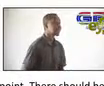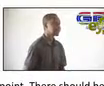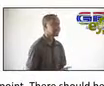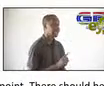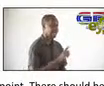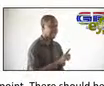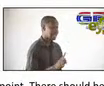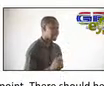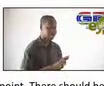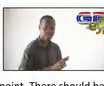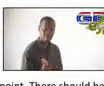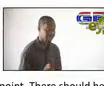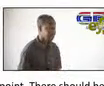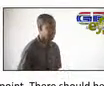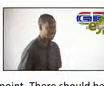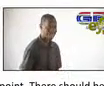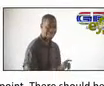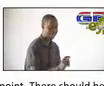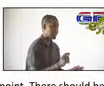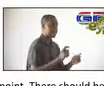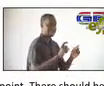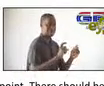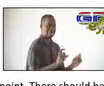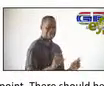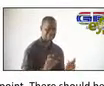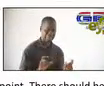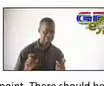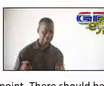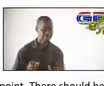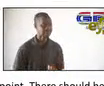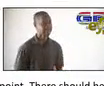there should not be any pleasantries